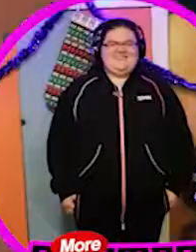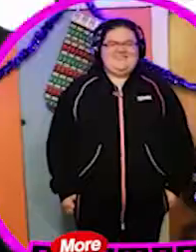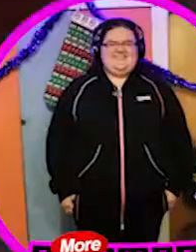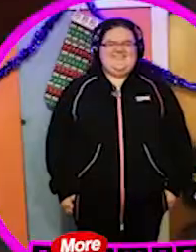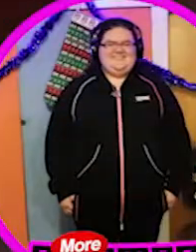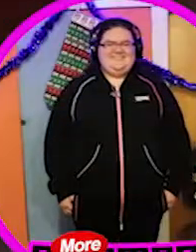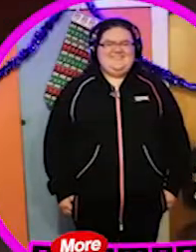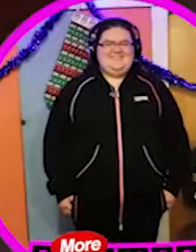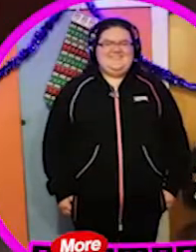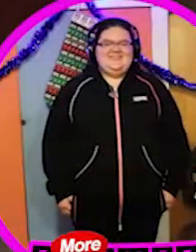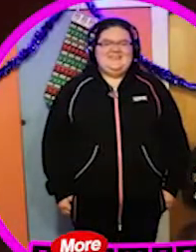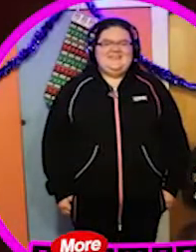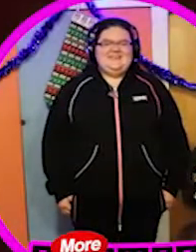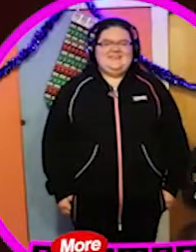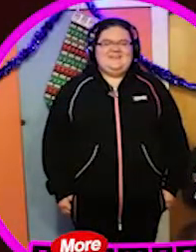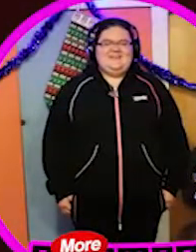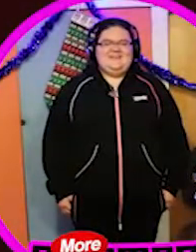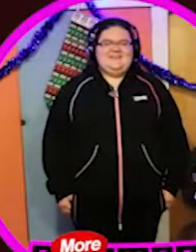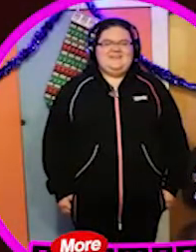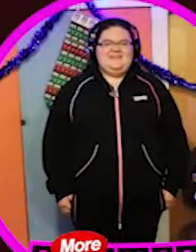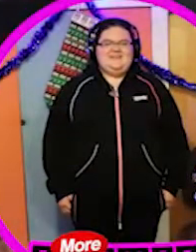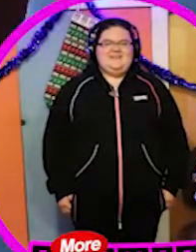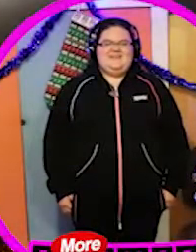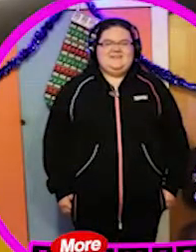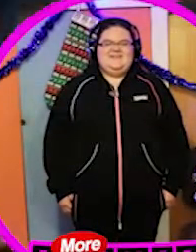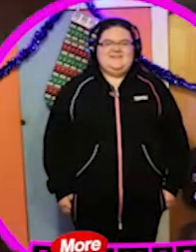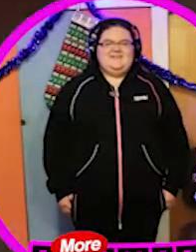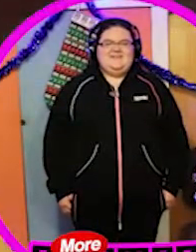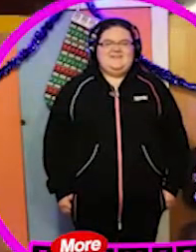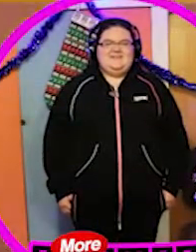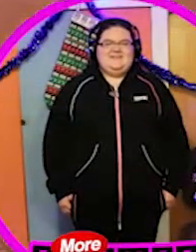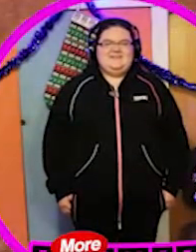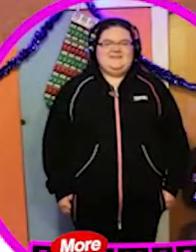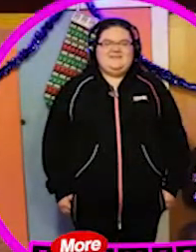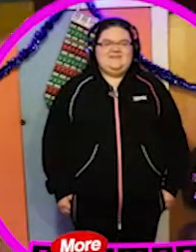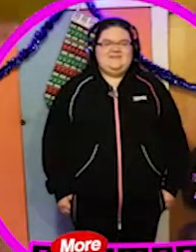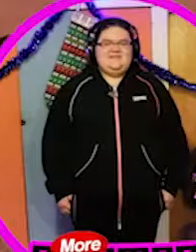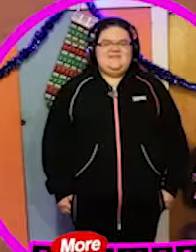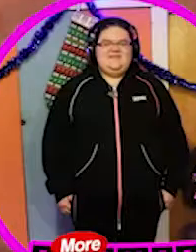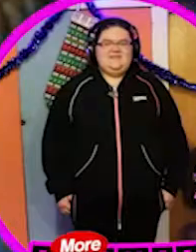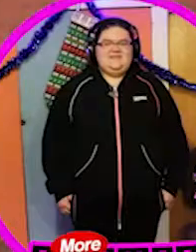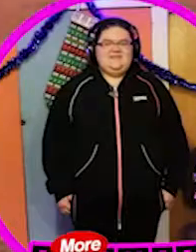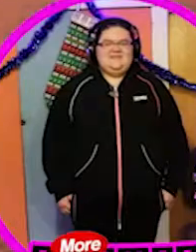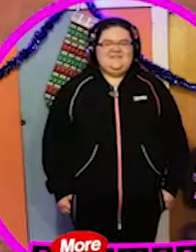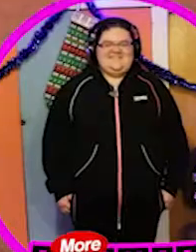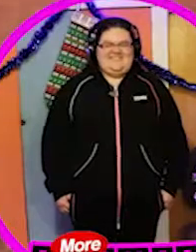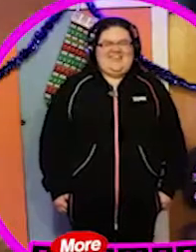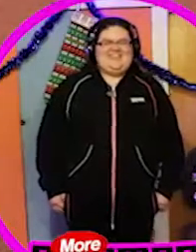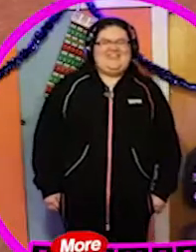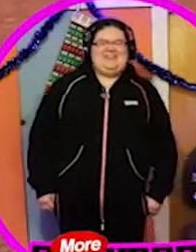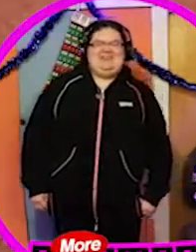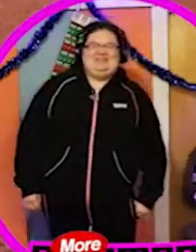hey. Bro, I'm getting oh, shit, this map going. Bro, we need to go, on, lads. We got minutes to go.